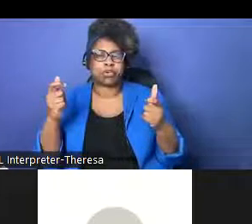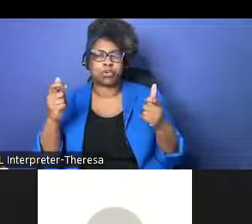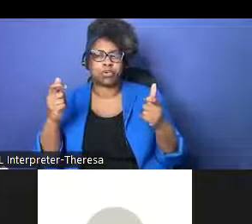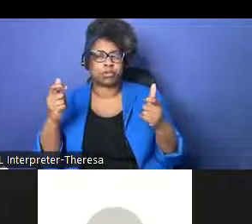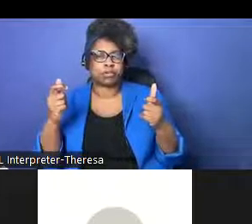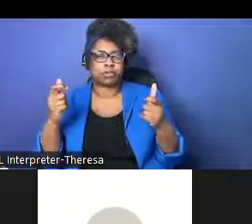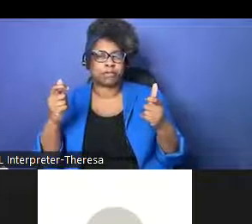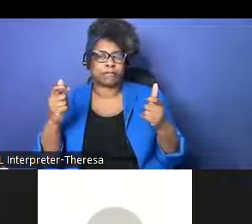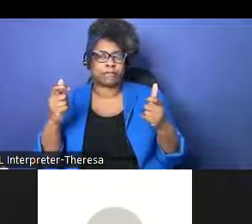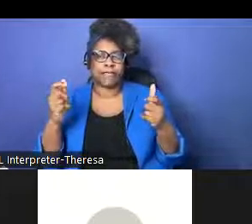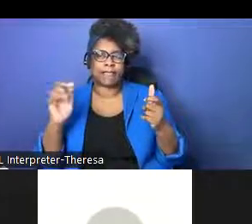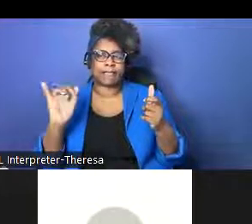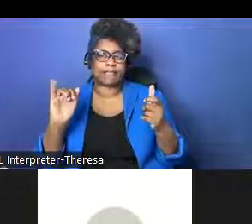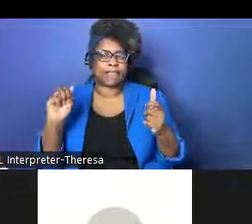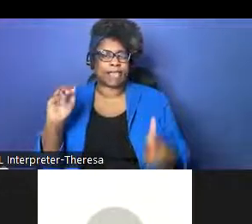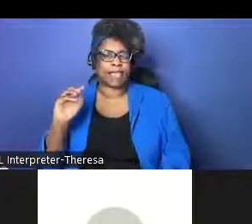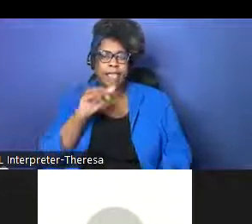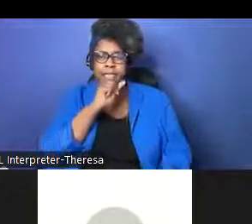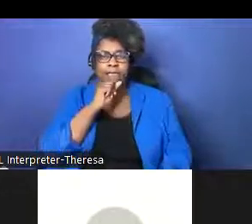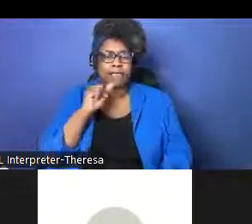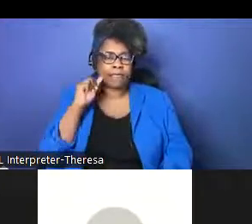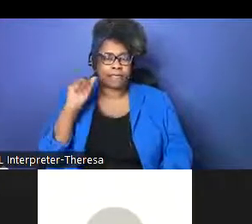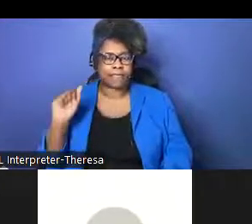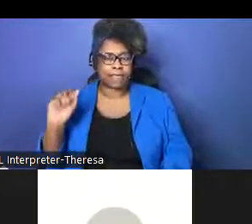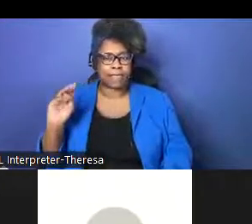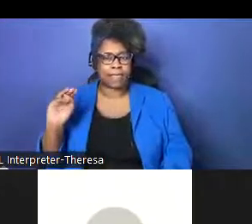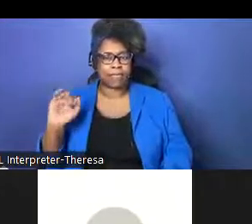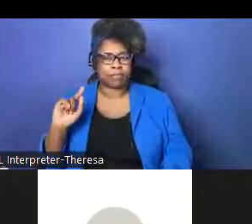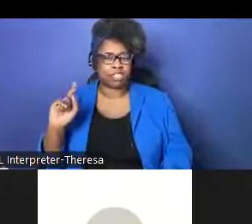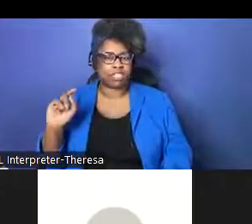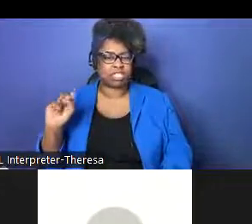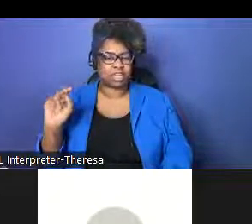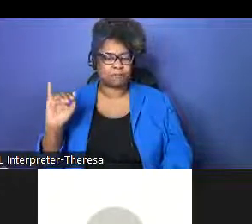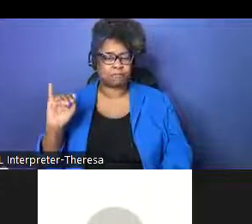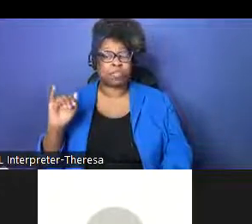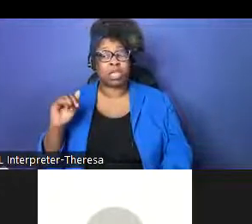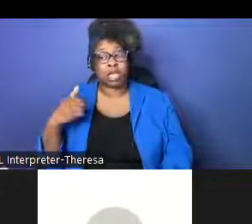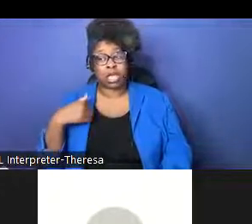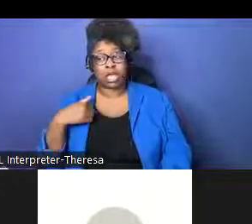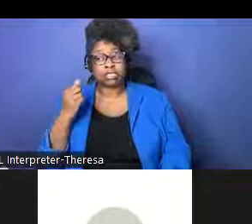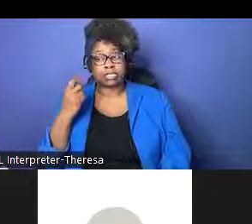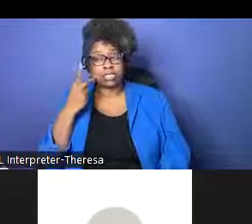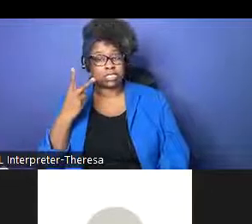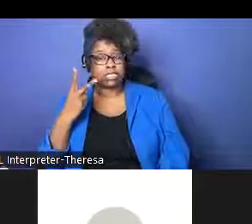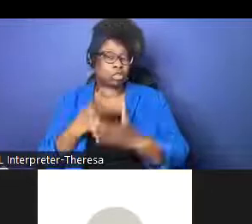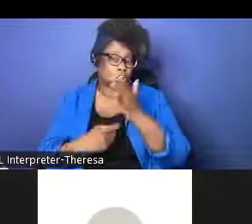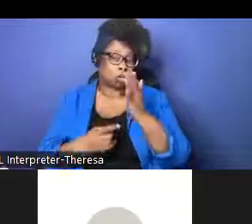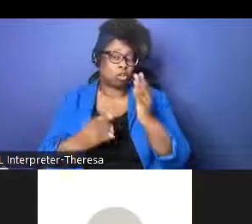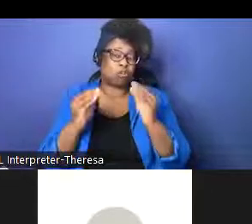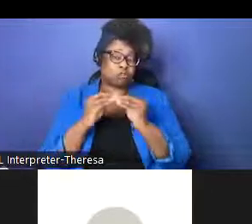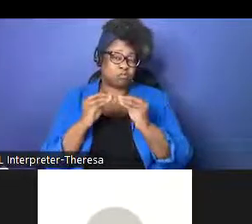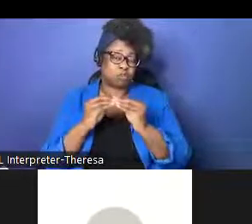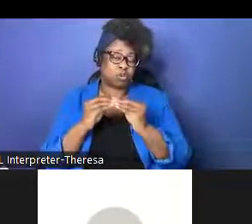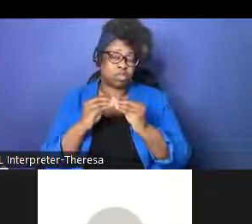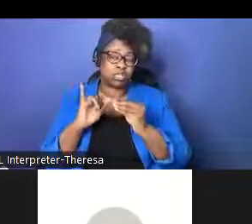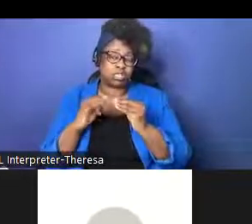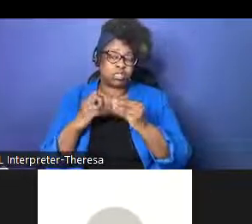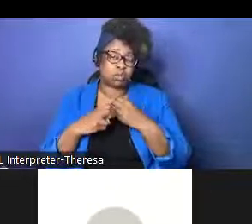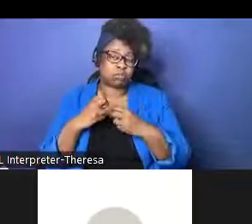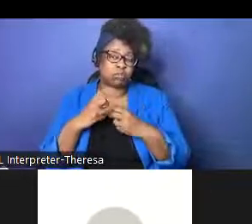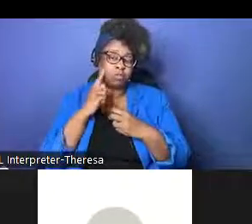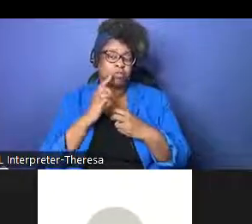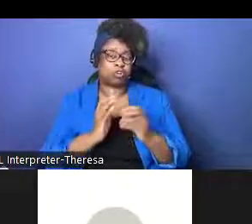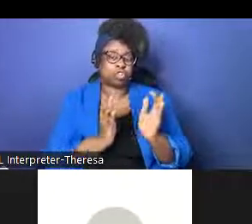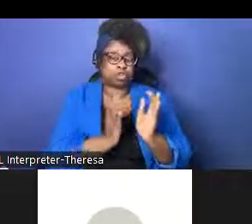folks in there, right? Like Amazon, for example. I could see it definitely being a more costly problem for the